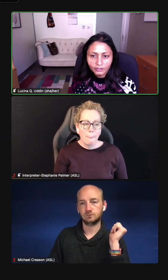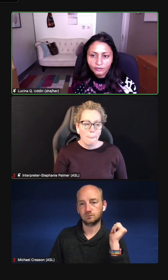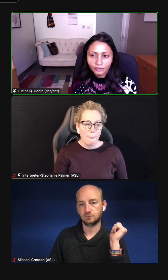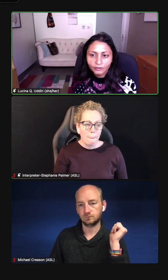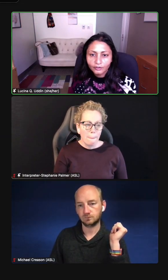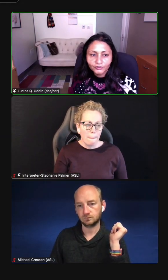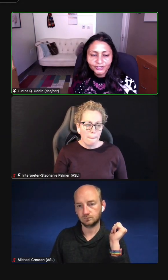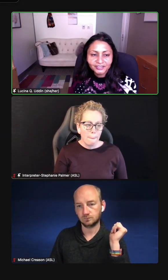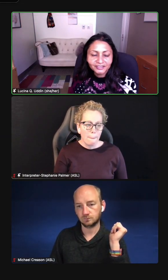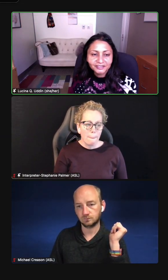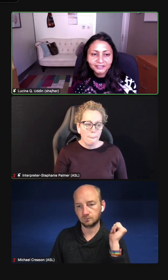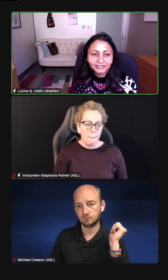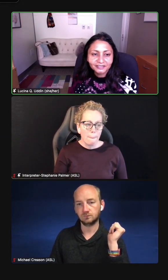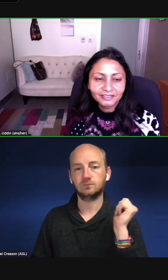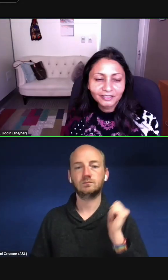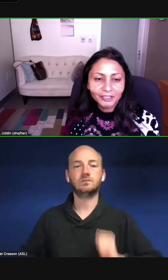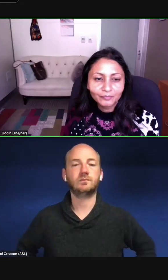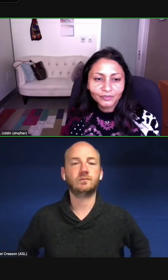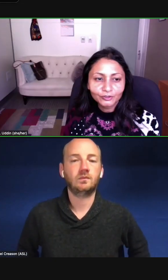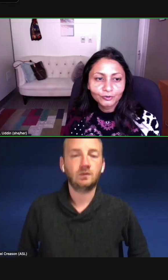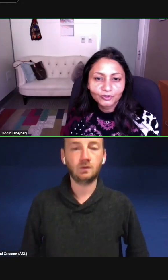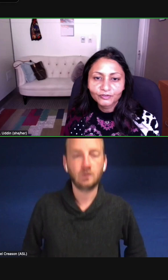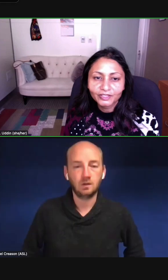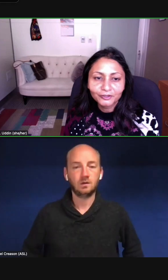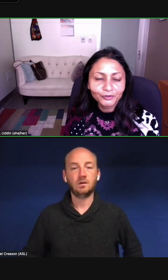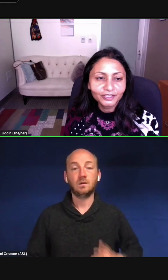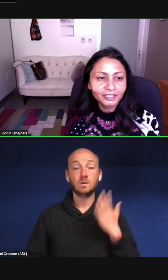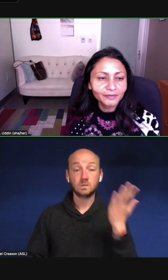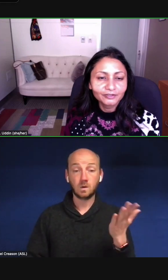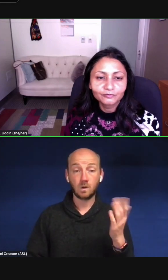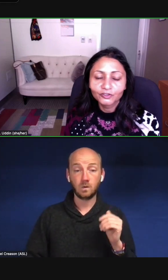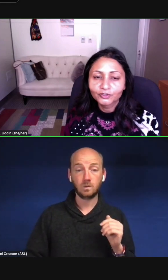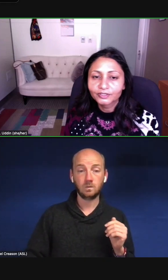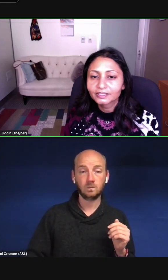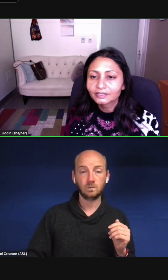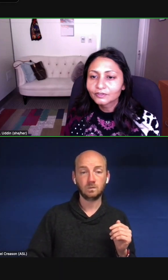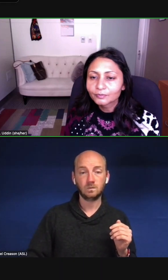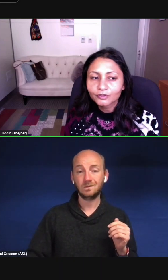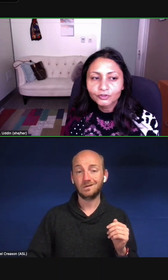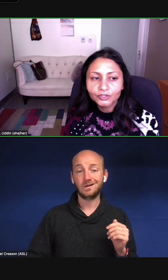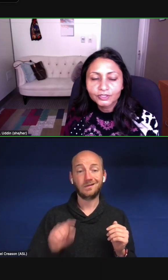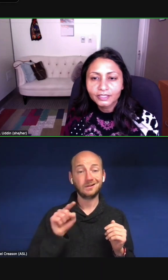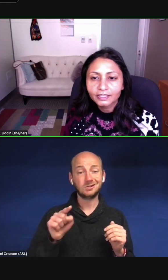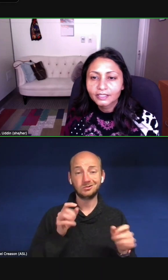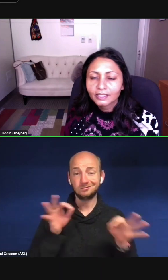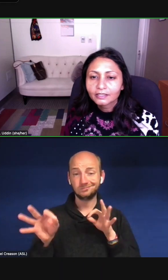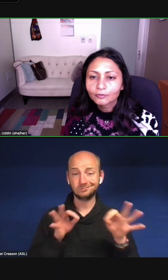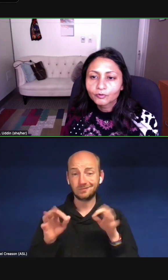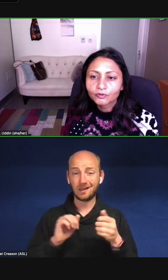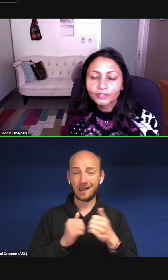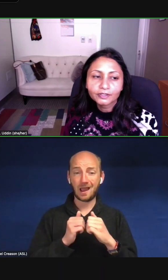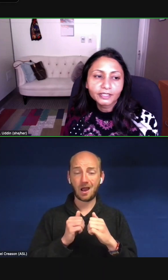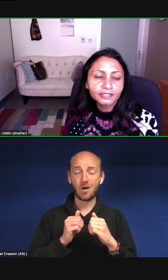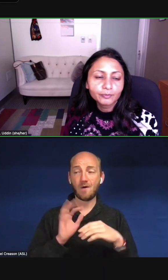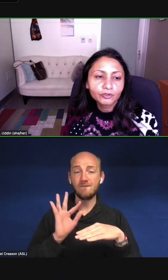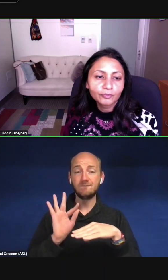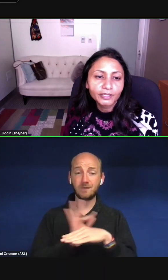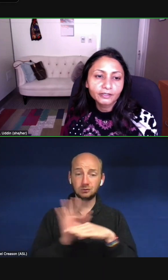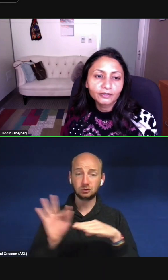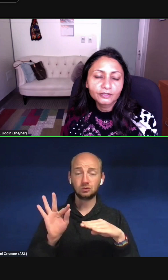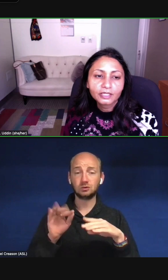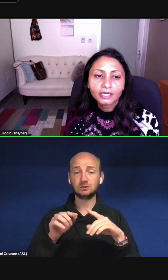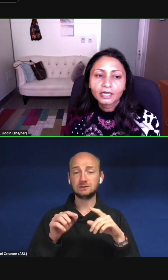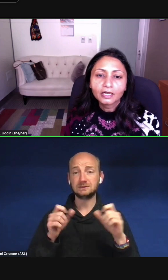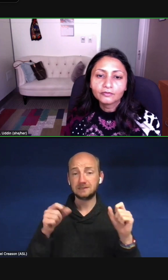So this is all just a tour of how dynamic functional connectivity approaches can help reveal